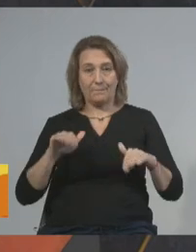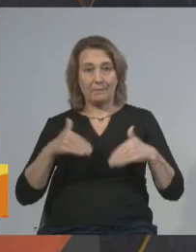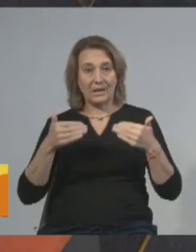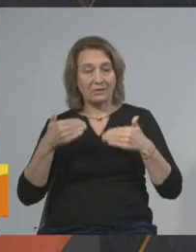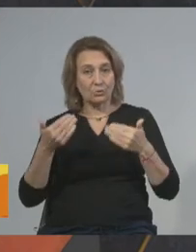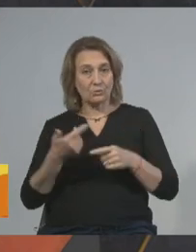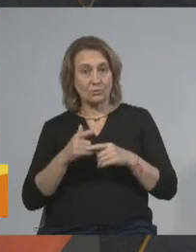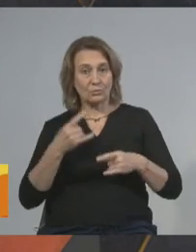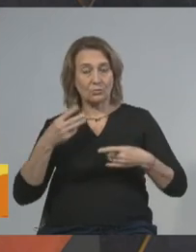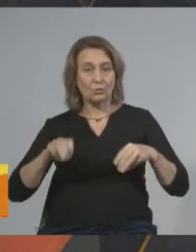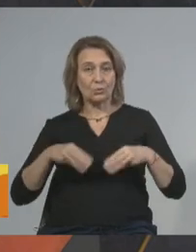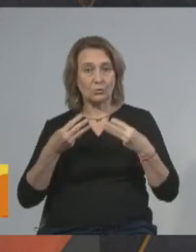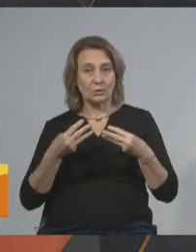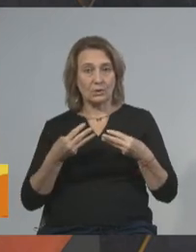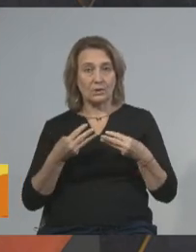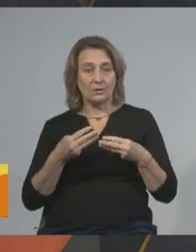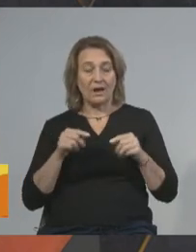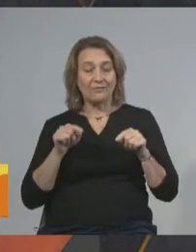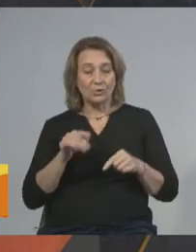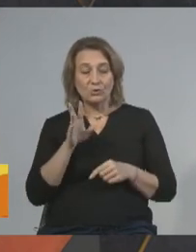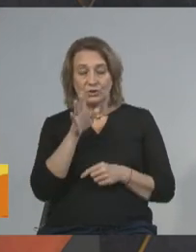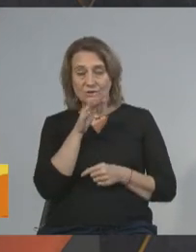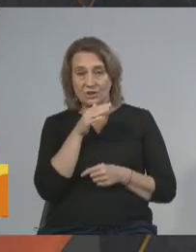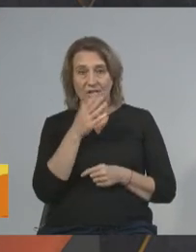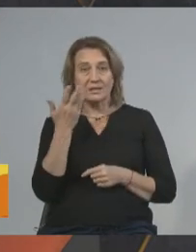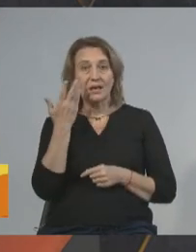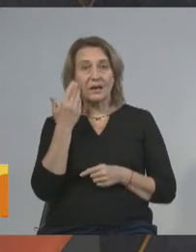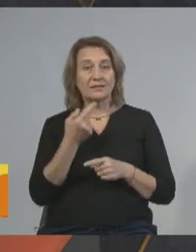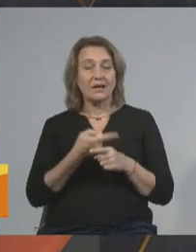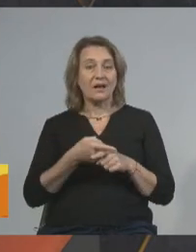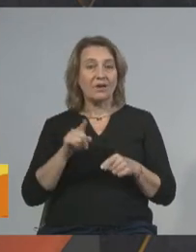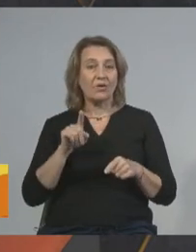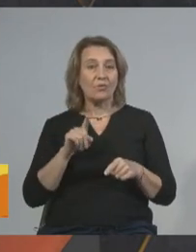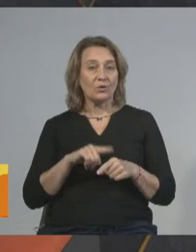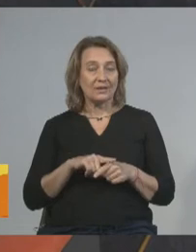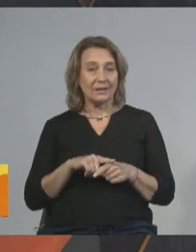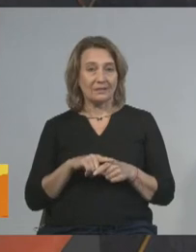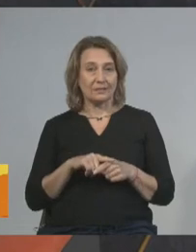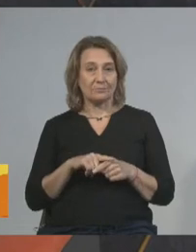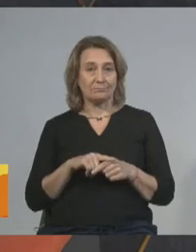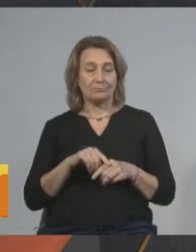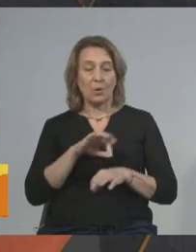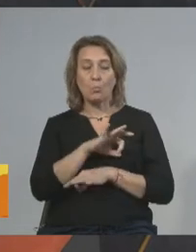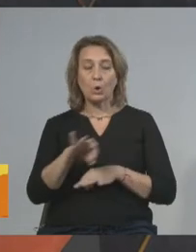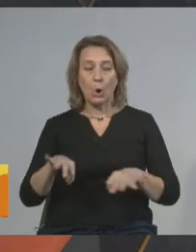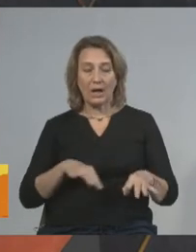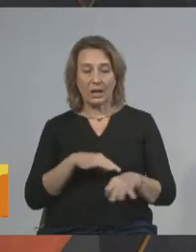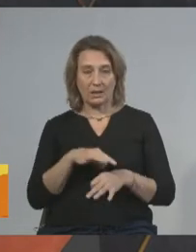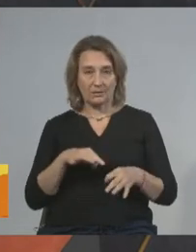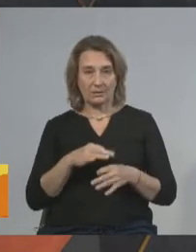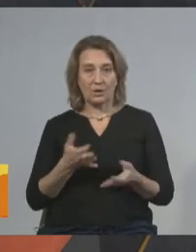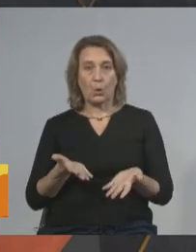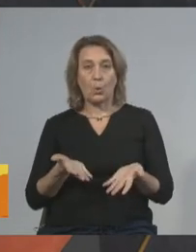brand but at the same time if if this event project